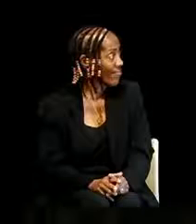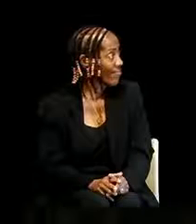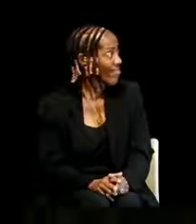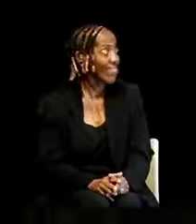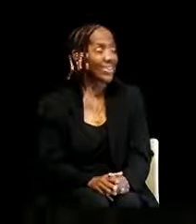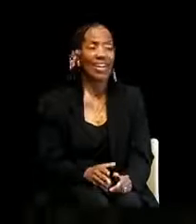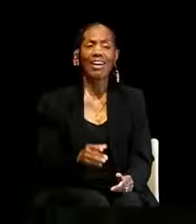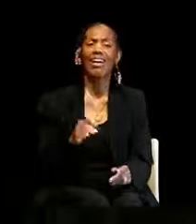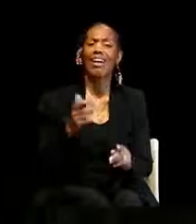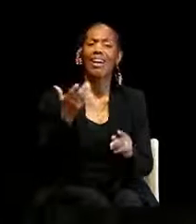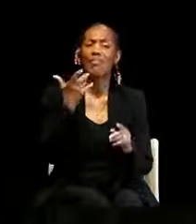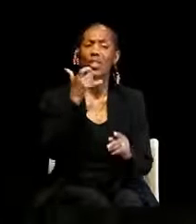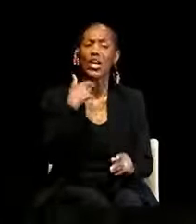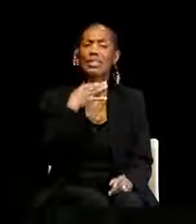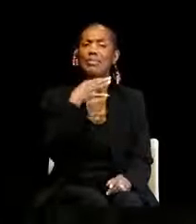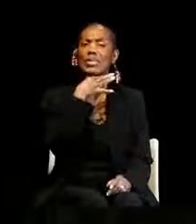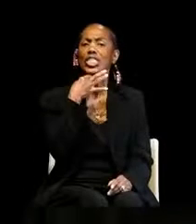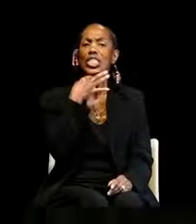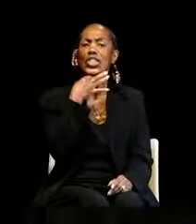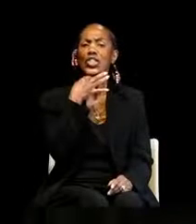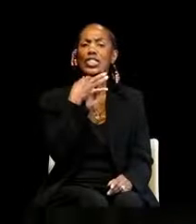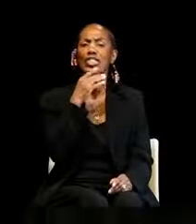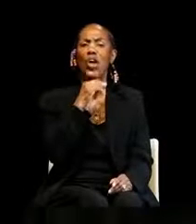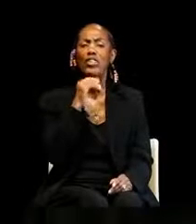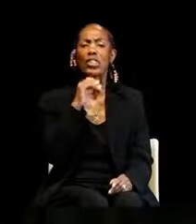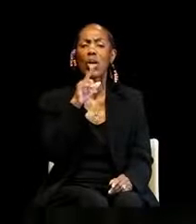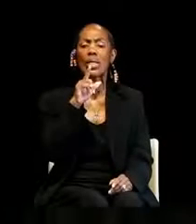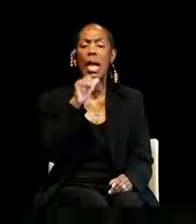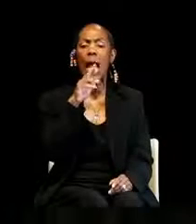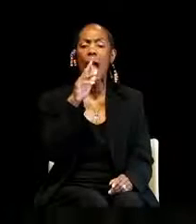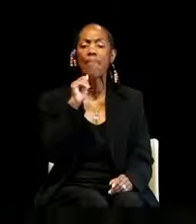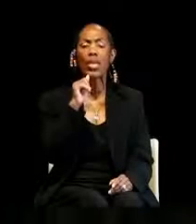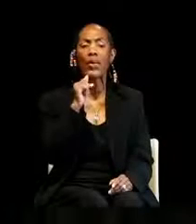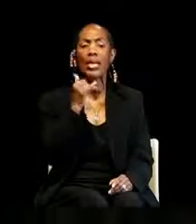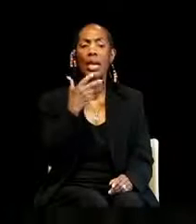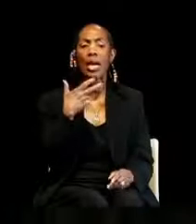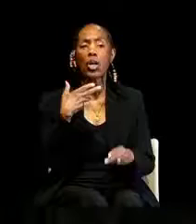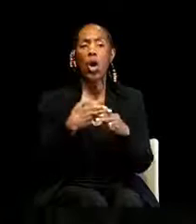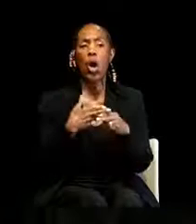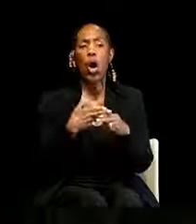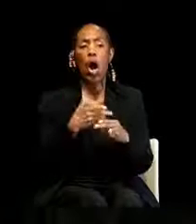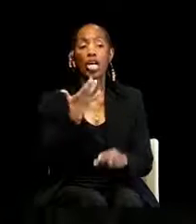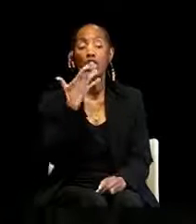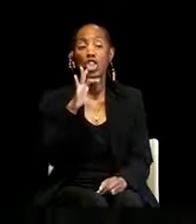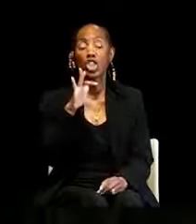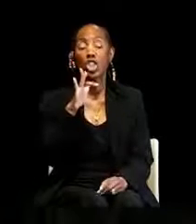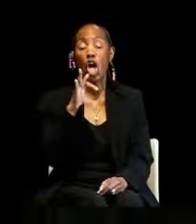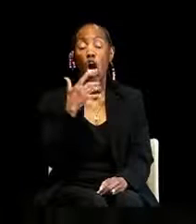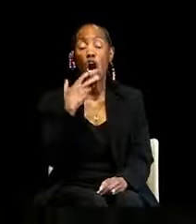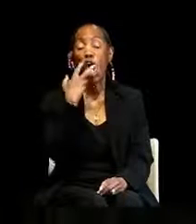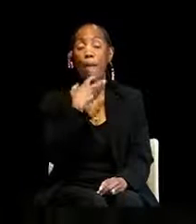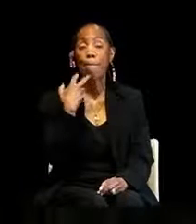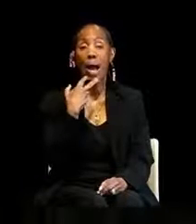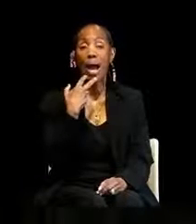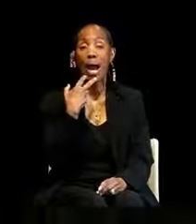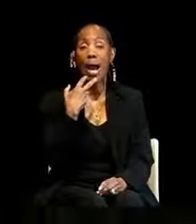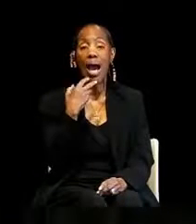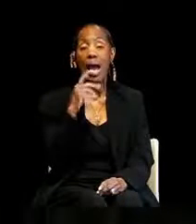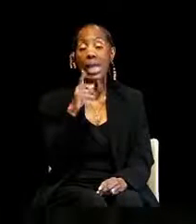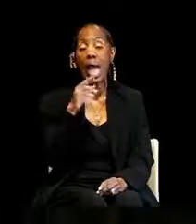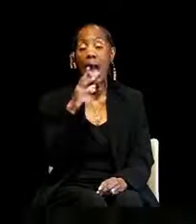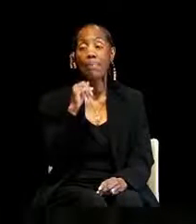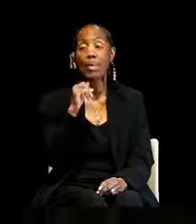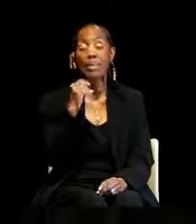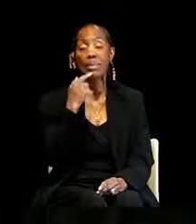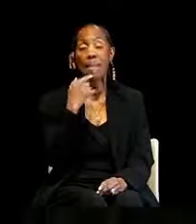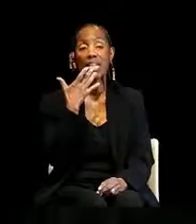And with my curiosity came what Liberians will call a sharp mouth. In Liberia, they say your mouth is sharp. That